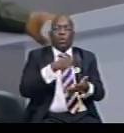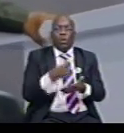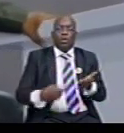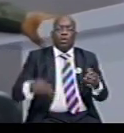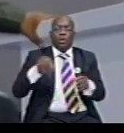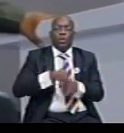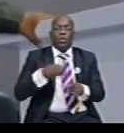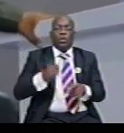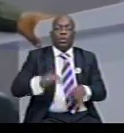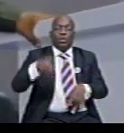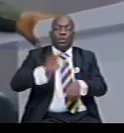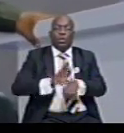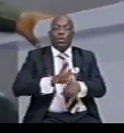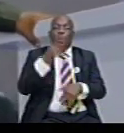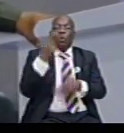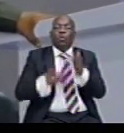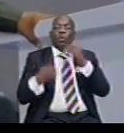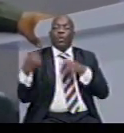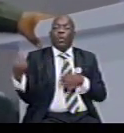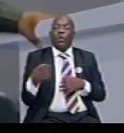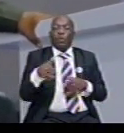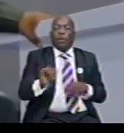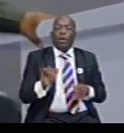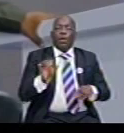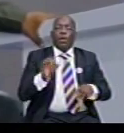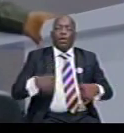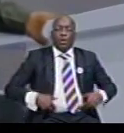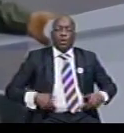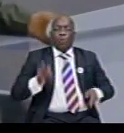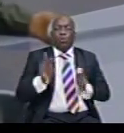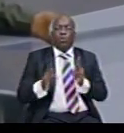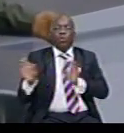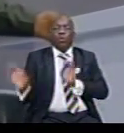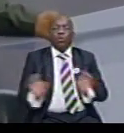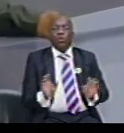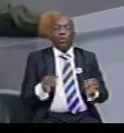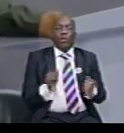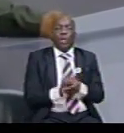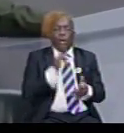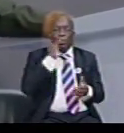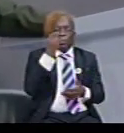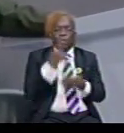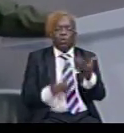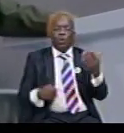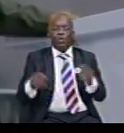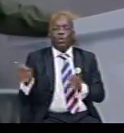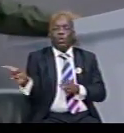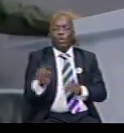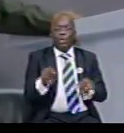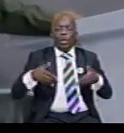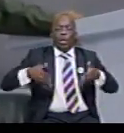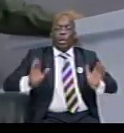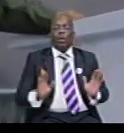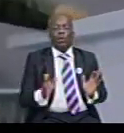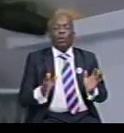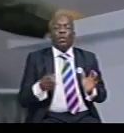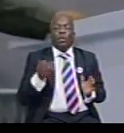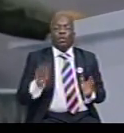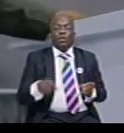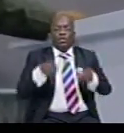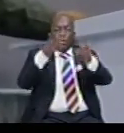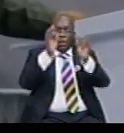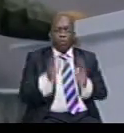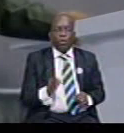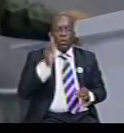those young people do, that's what they enjoy. The demand determines the supply.